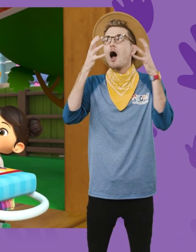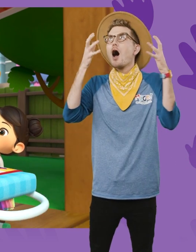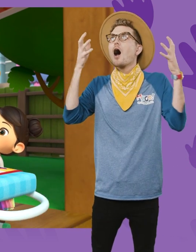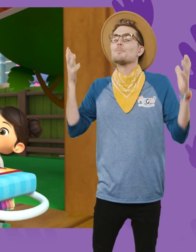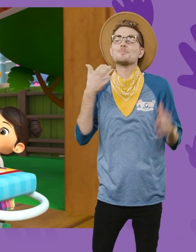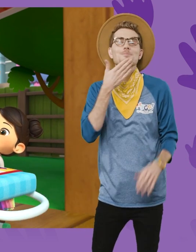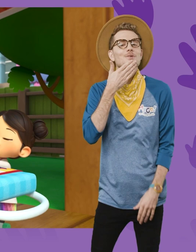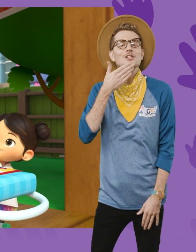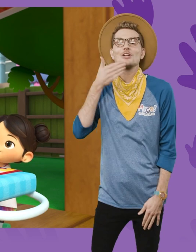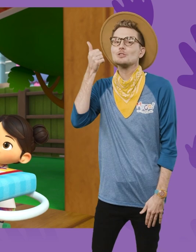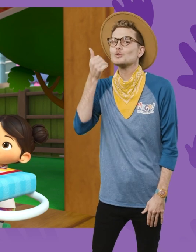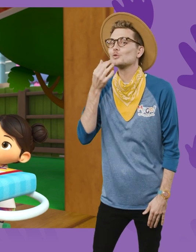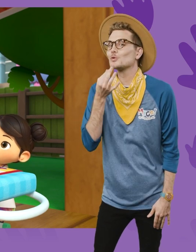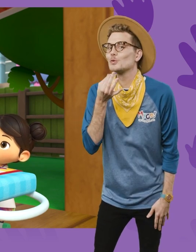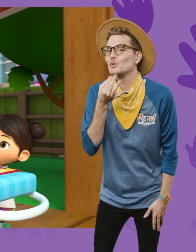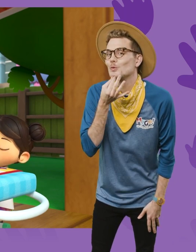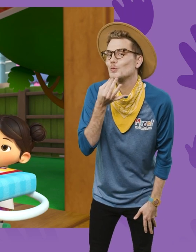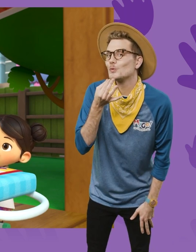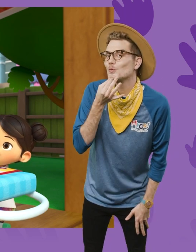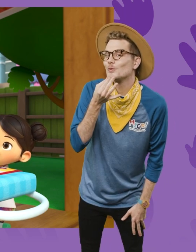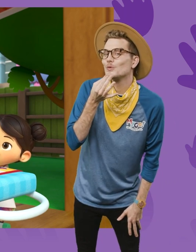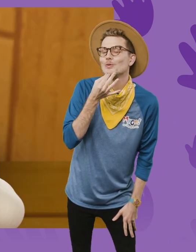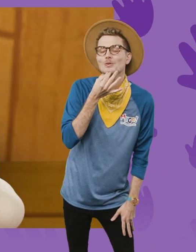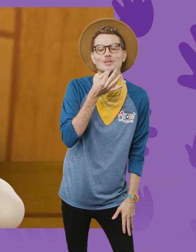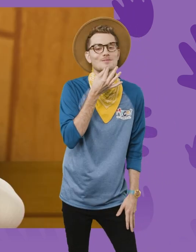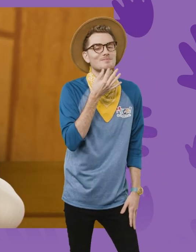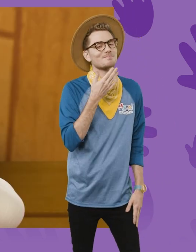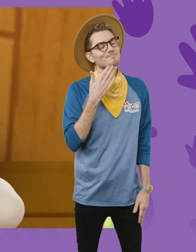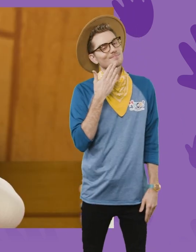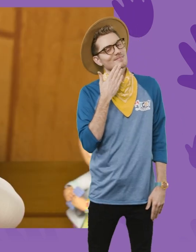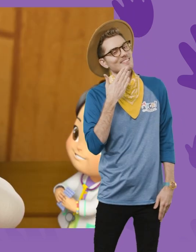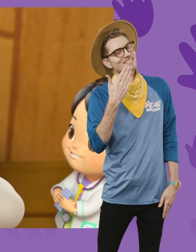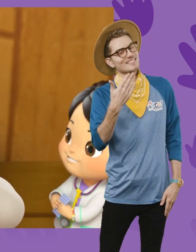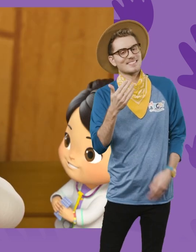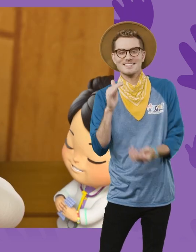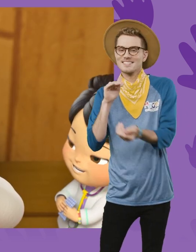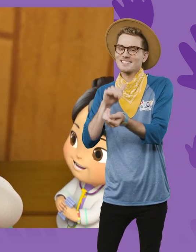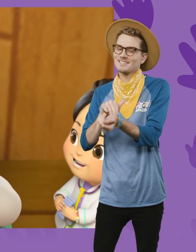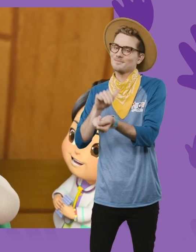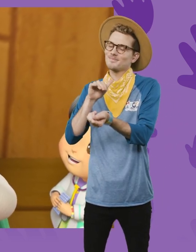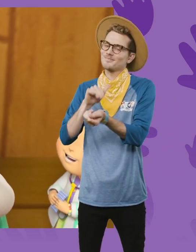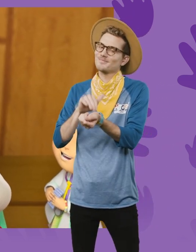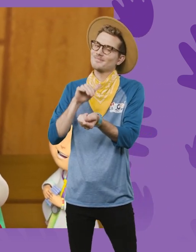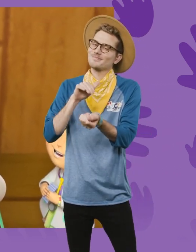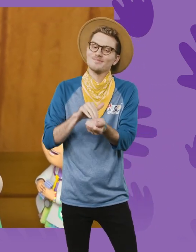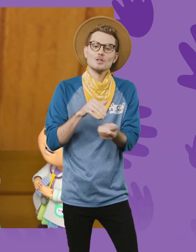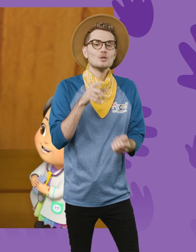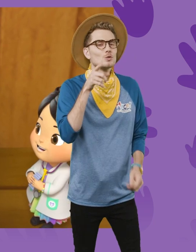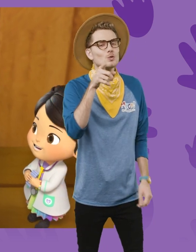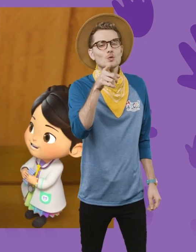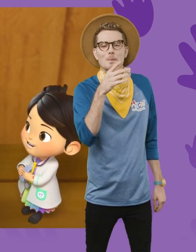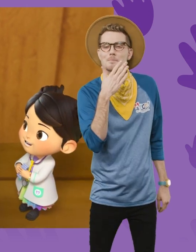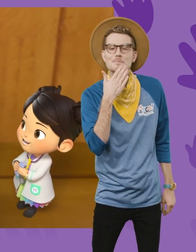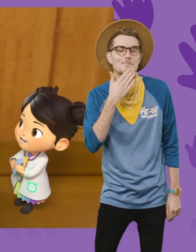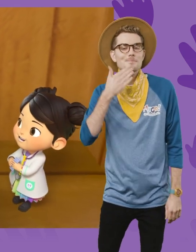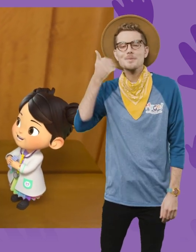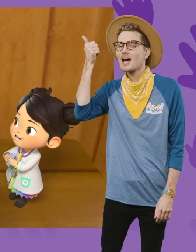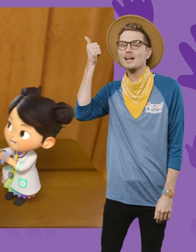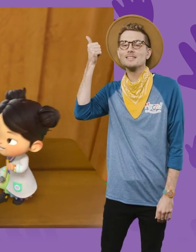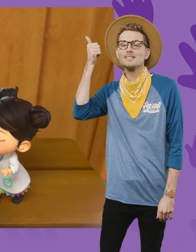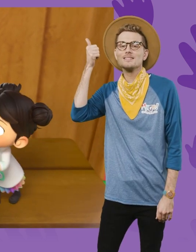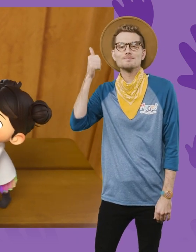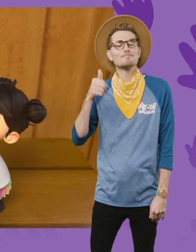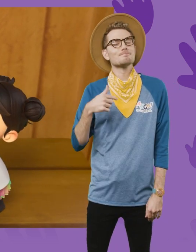so much better soon. Thank you, doctor. You're the